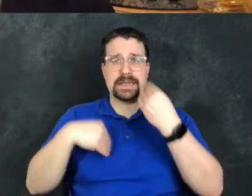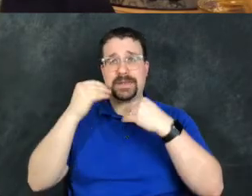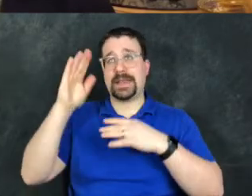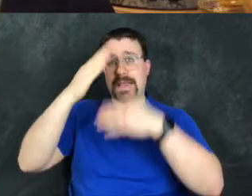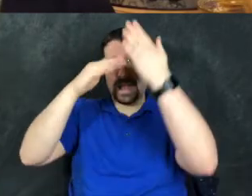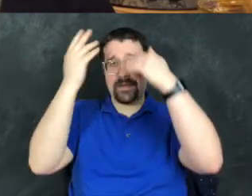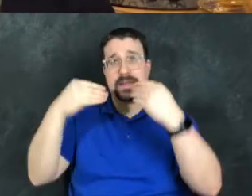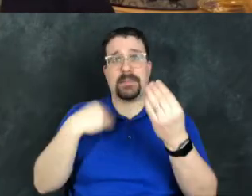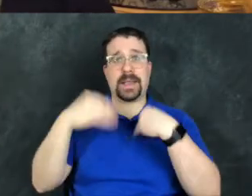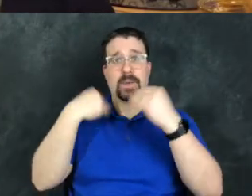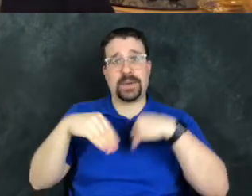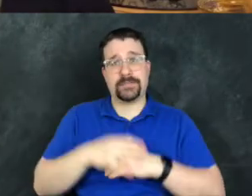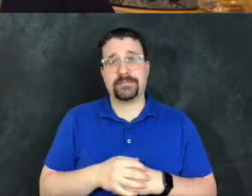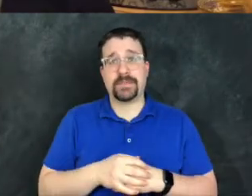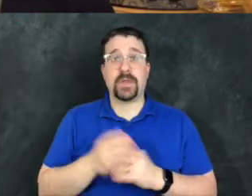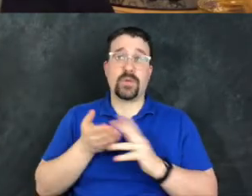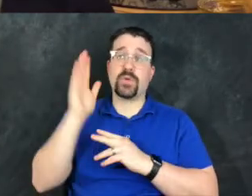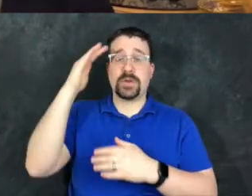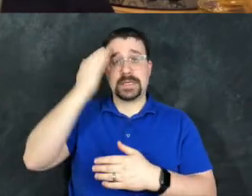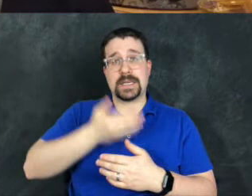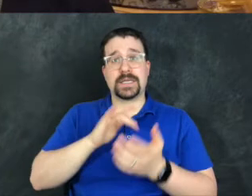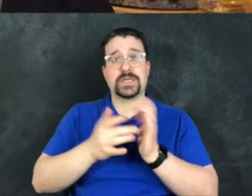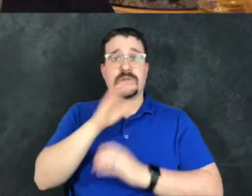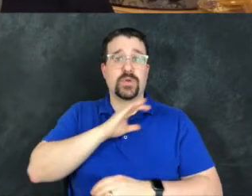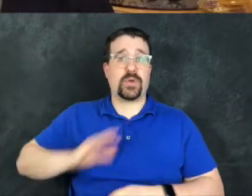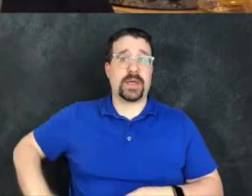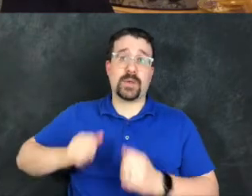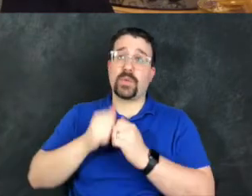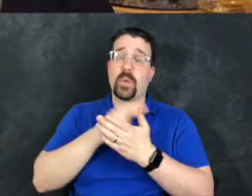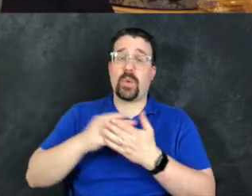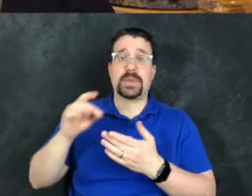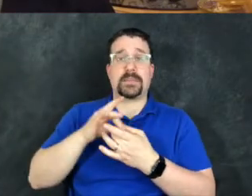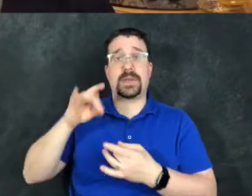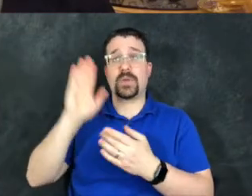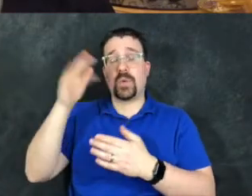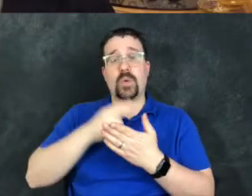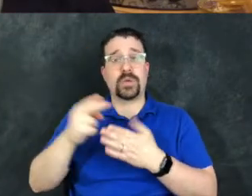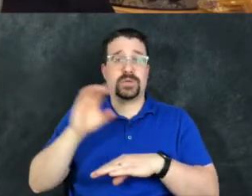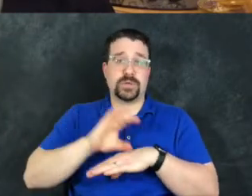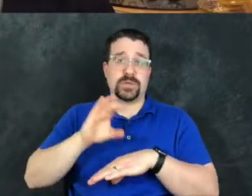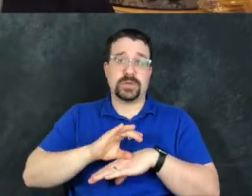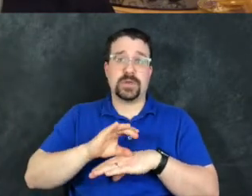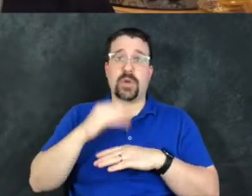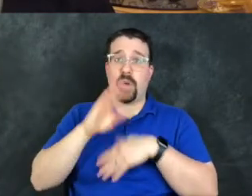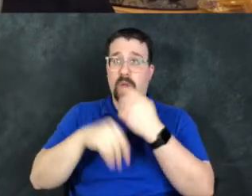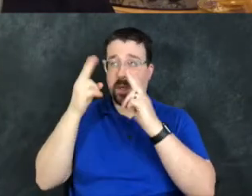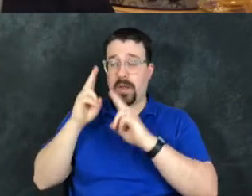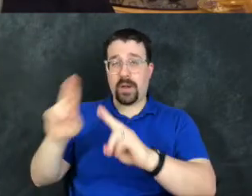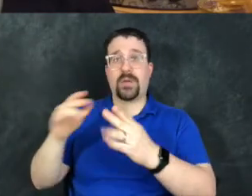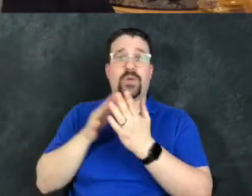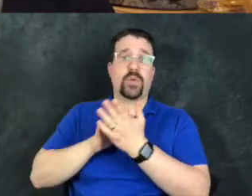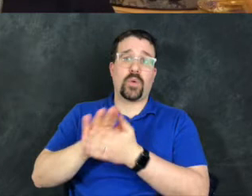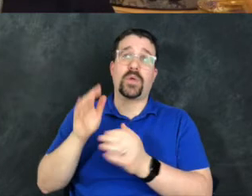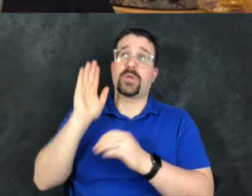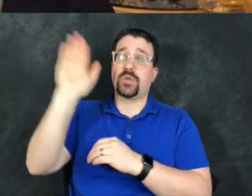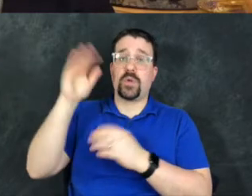victory and we feast at his heavenly banquet. Through your Son, Jesus Christ, with the Holy Spirit in your holy